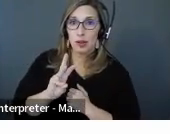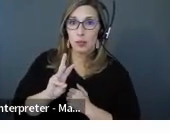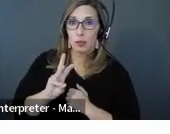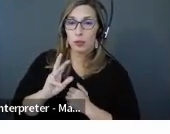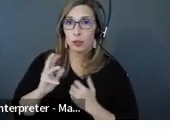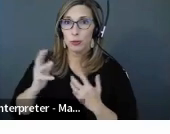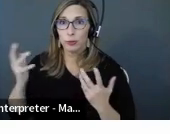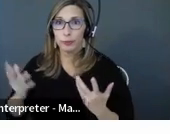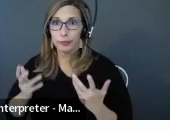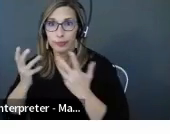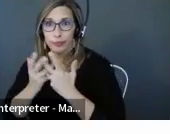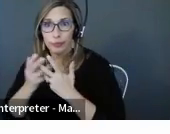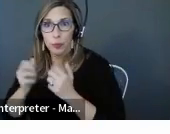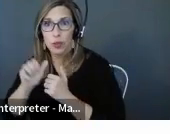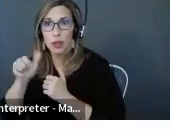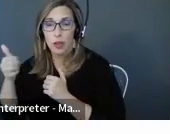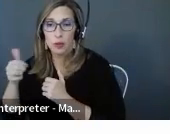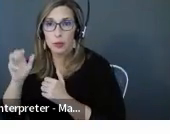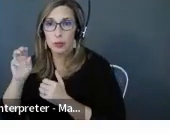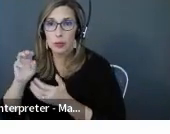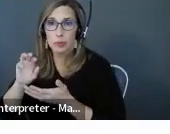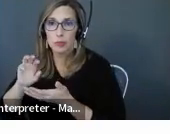other Medicaid programs.